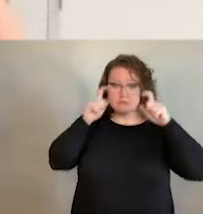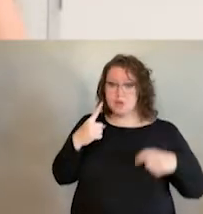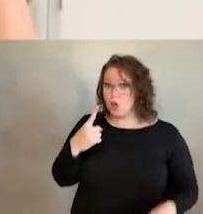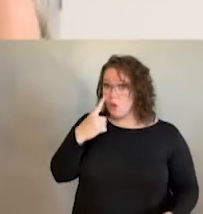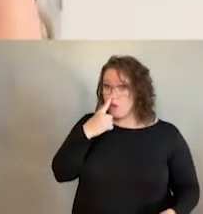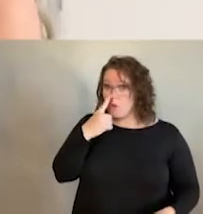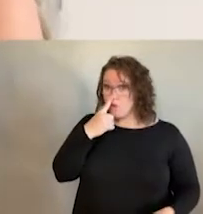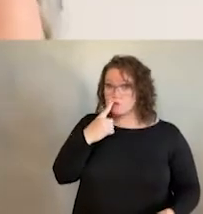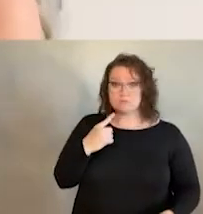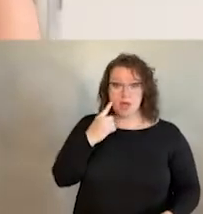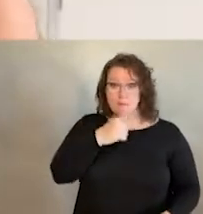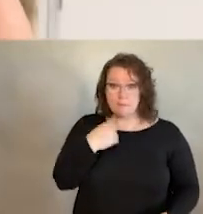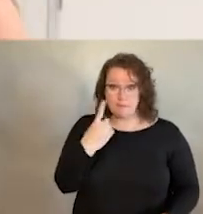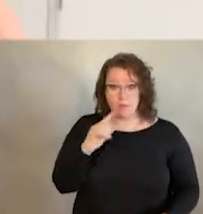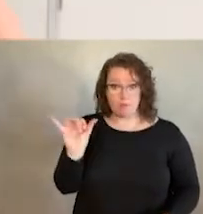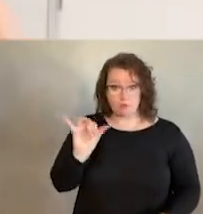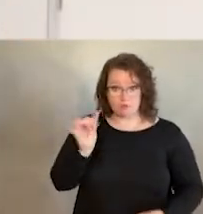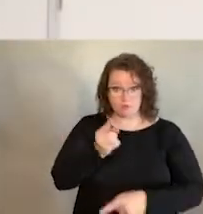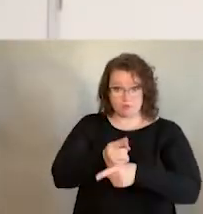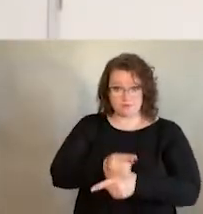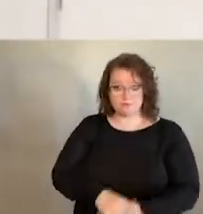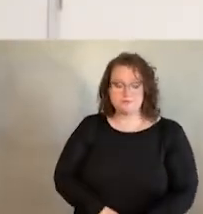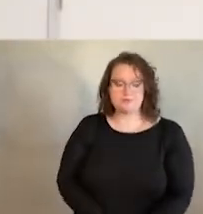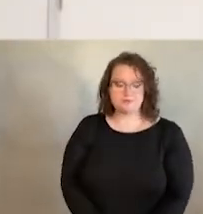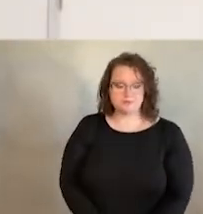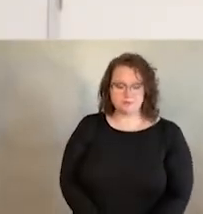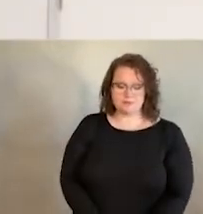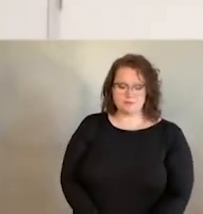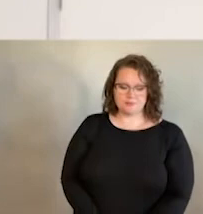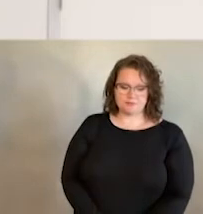And she needs a nose and a mouth, of course.